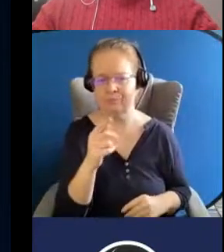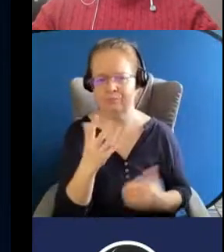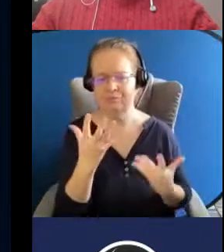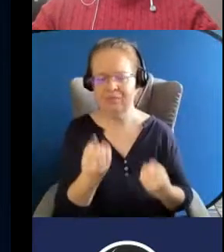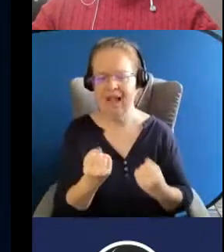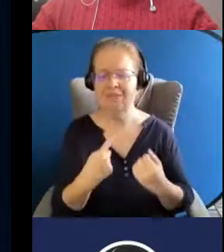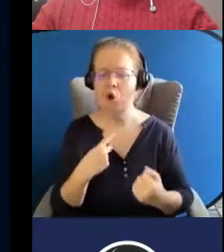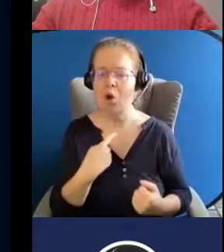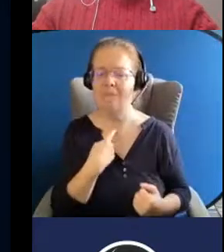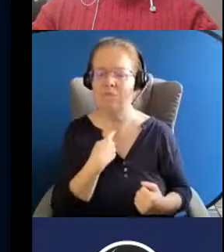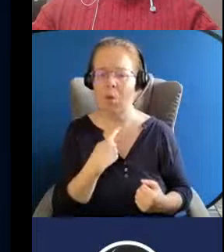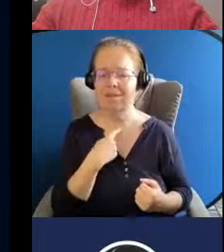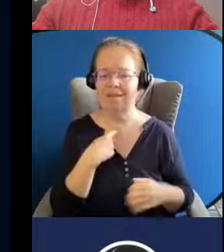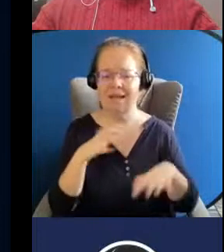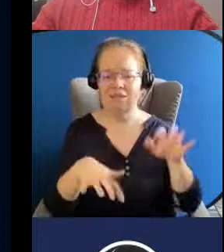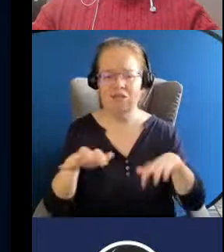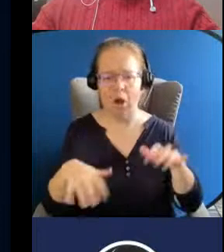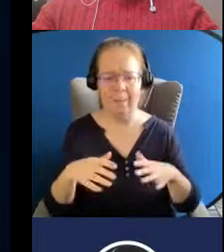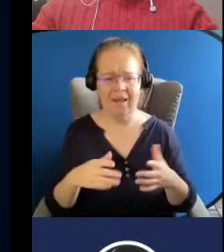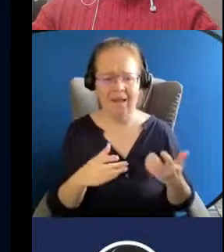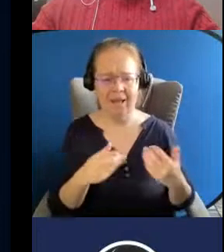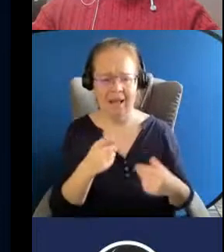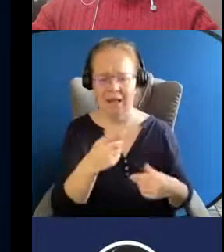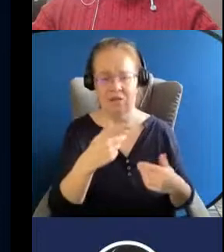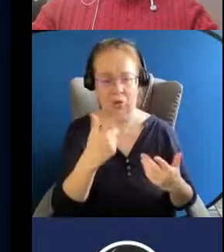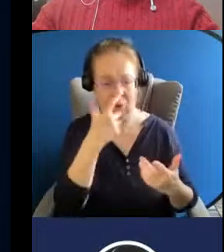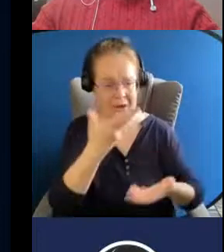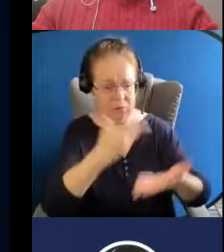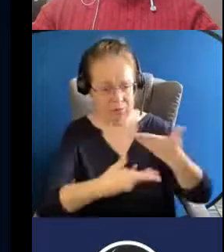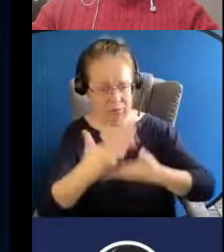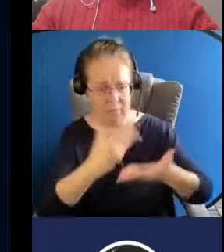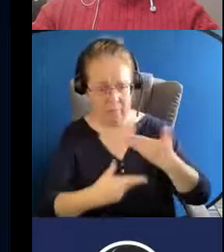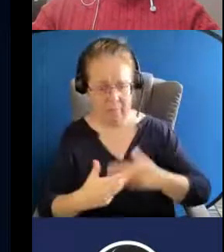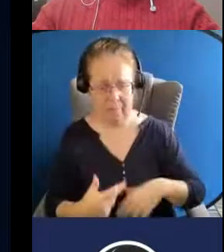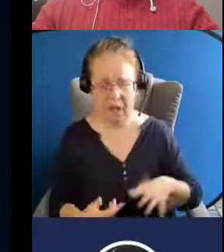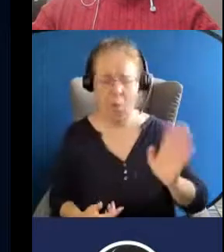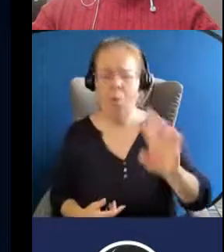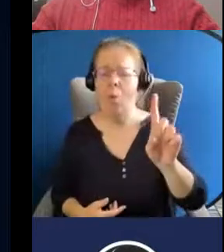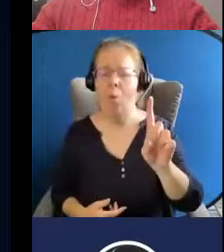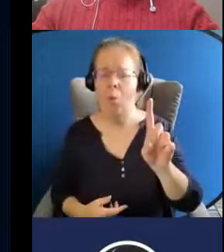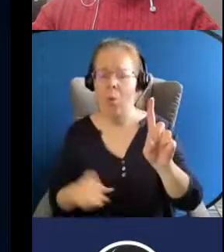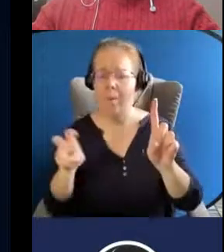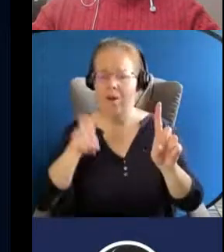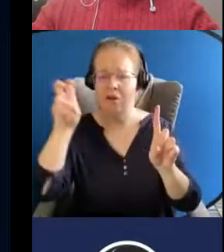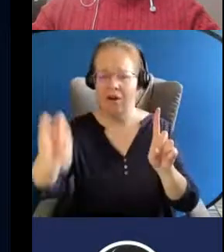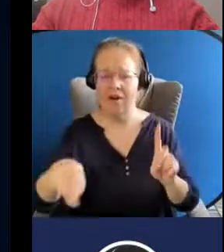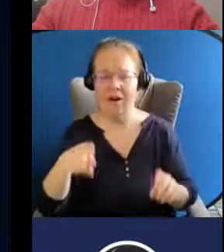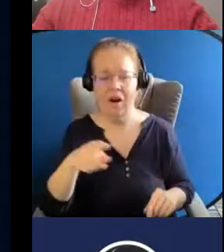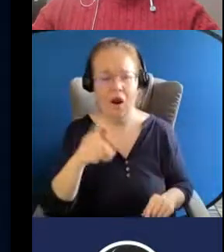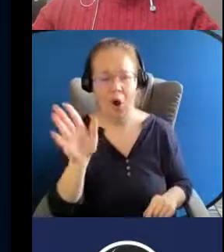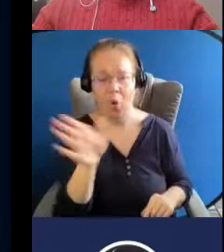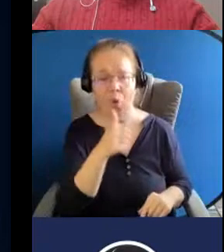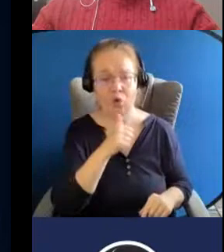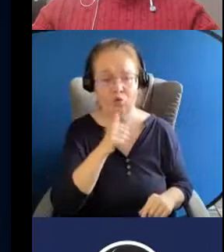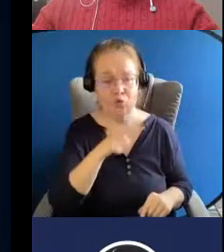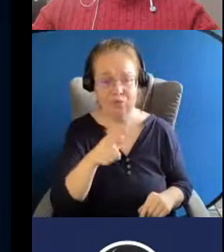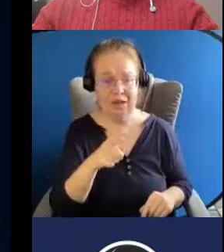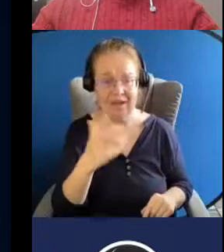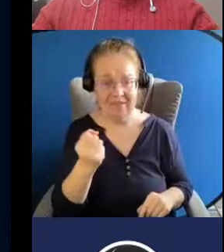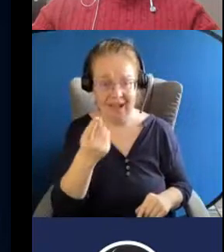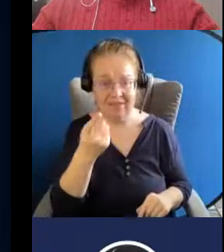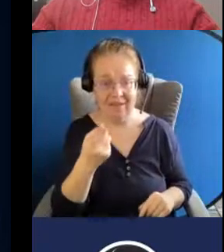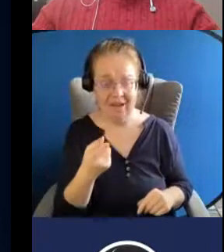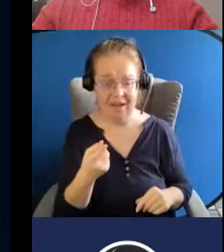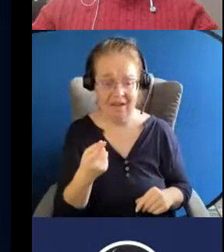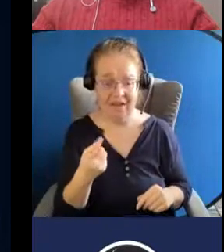typing feature. Hector, do you want to tell us about this? This is like one of my favorite features Before of we Windows get 11. there, I just want to make sure that everyone using a touch keyboard also knows that you now